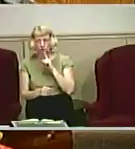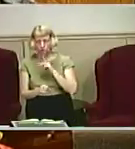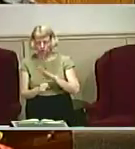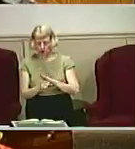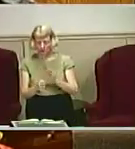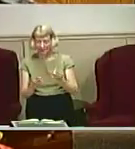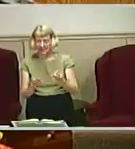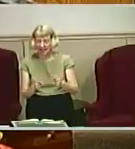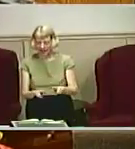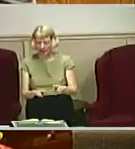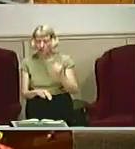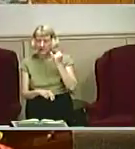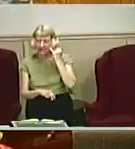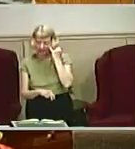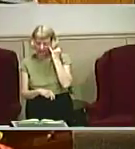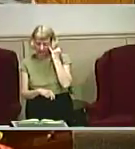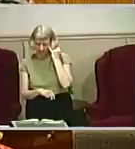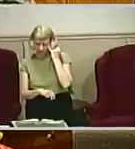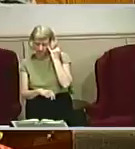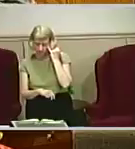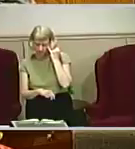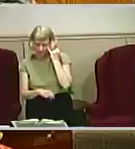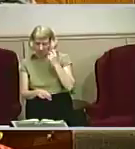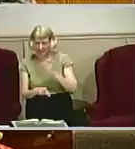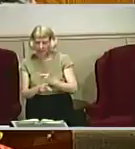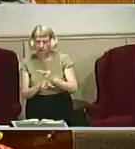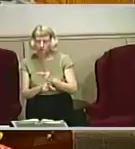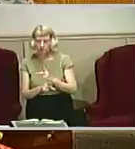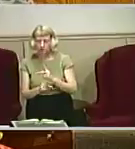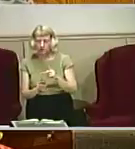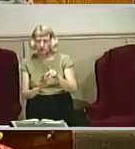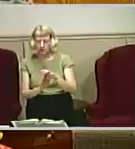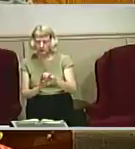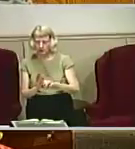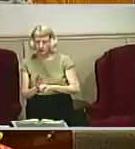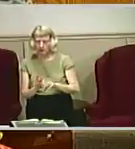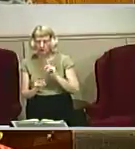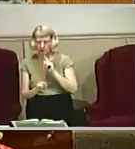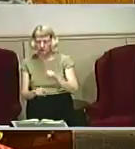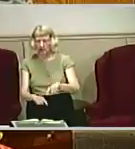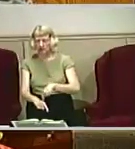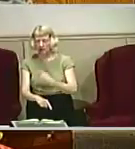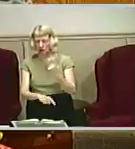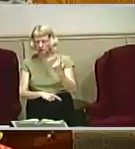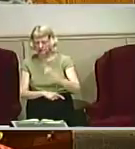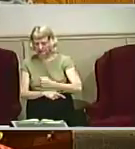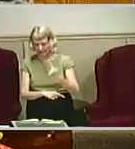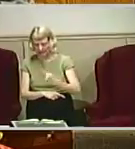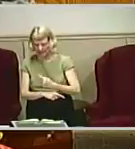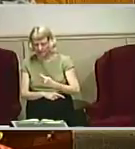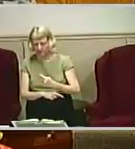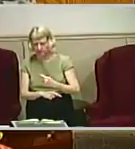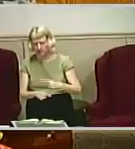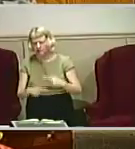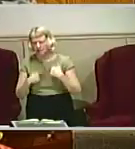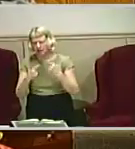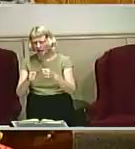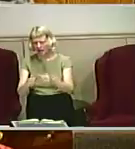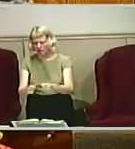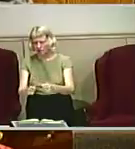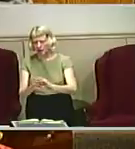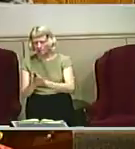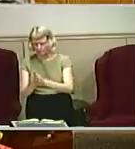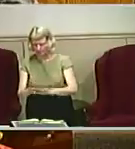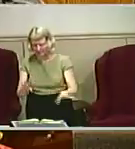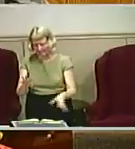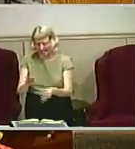that happen if those commandments were kept. Length of days, long life, and peace shall